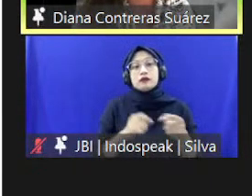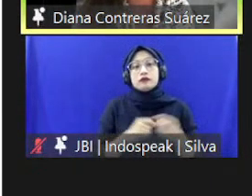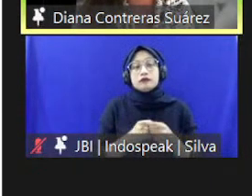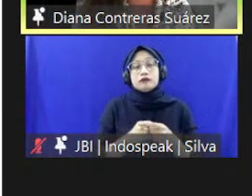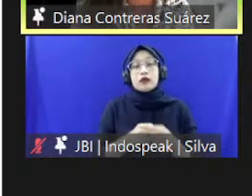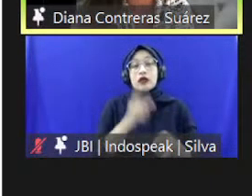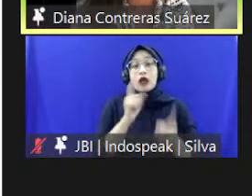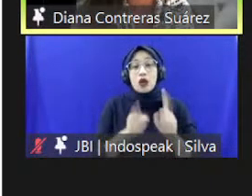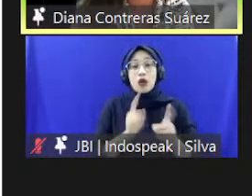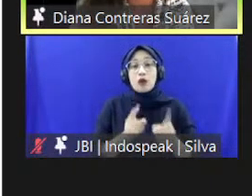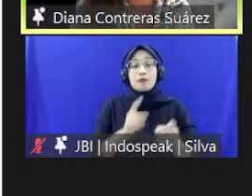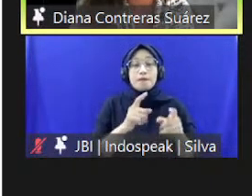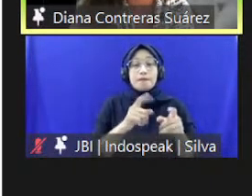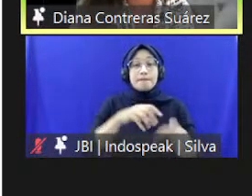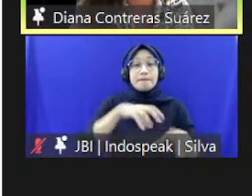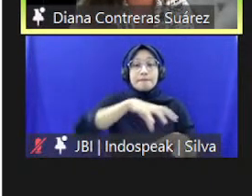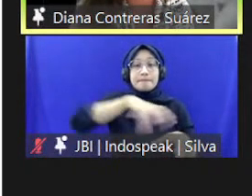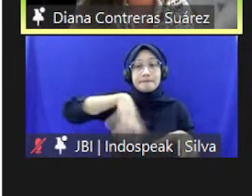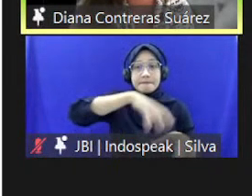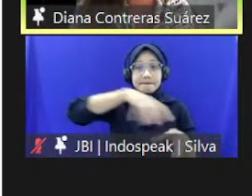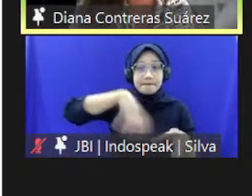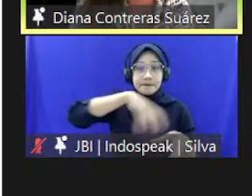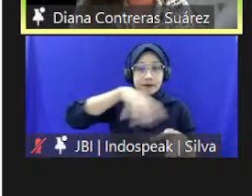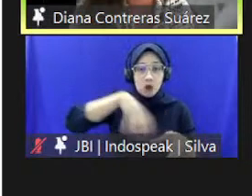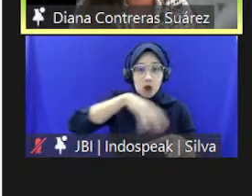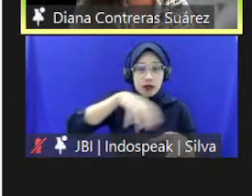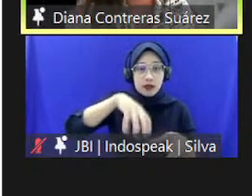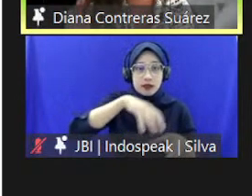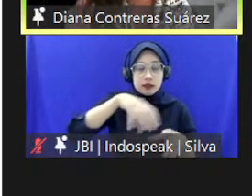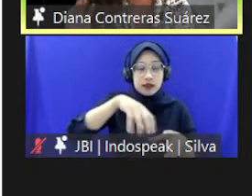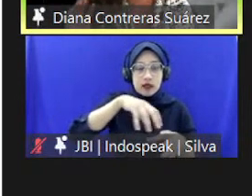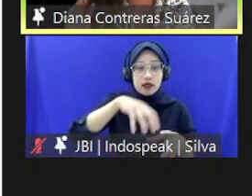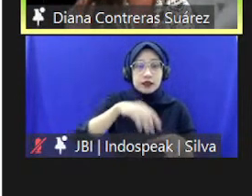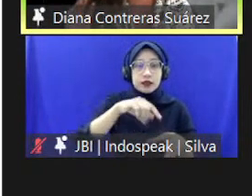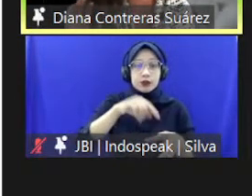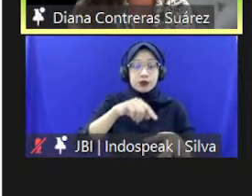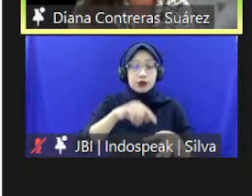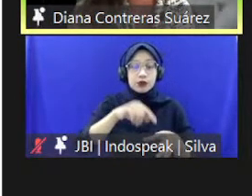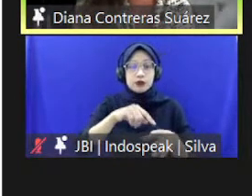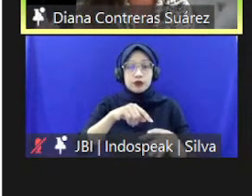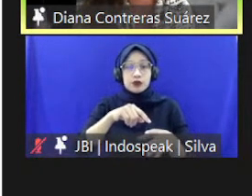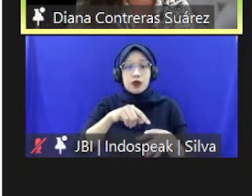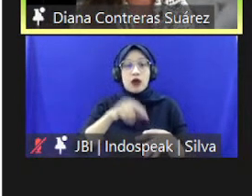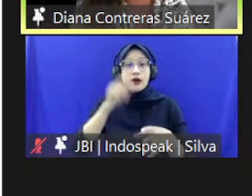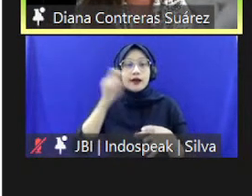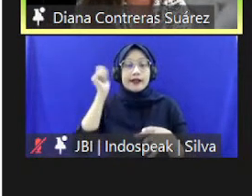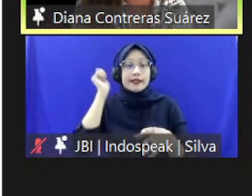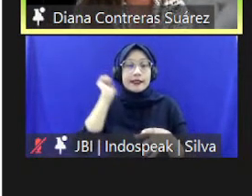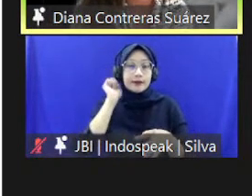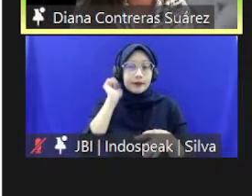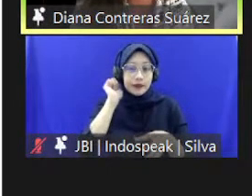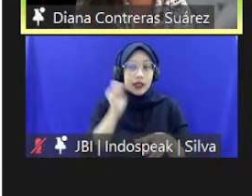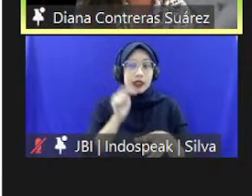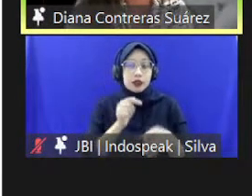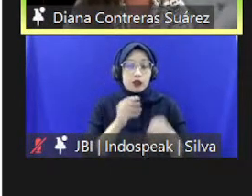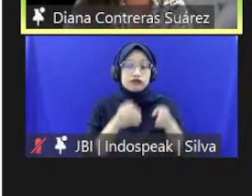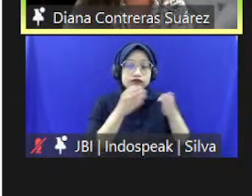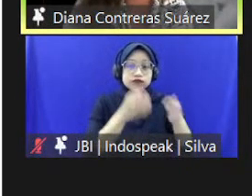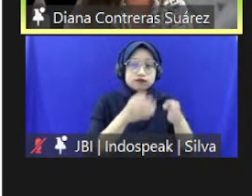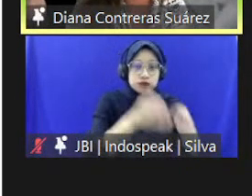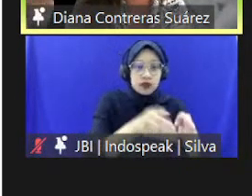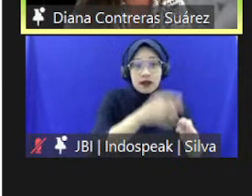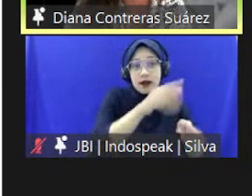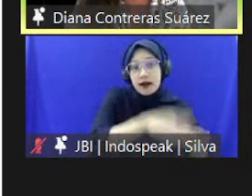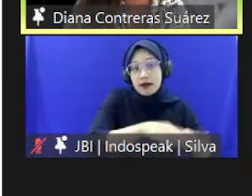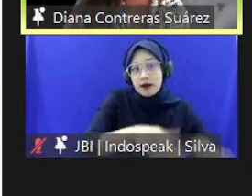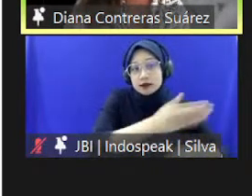that in those particular household compositions, the women is taking care of the person with a disability, and